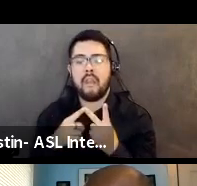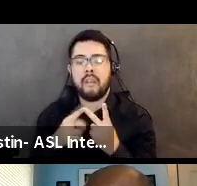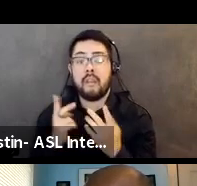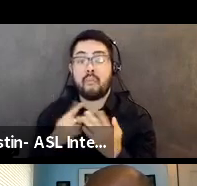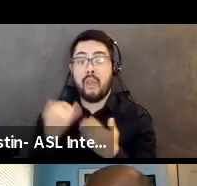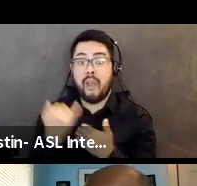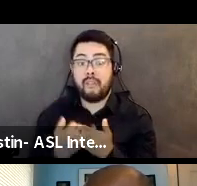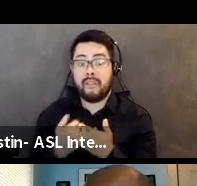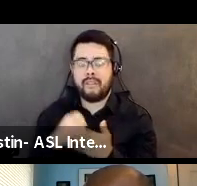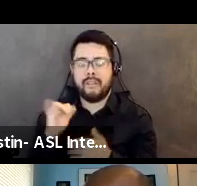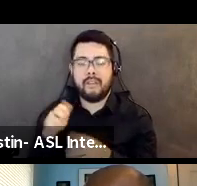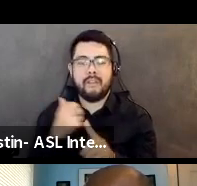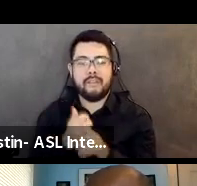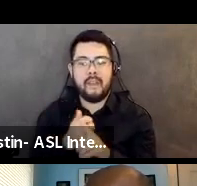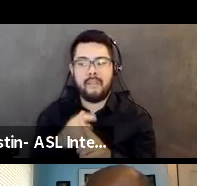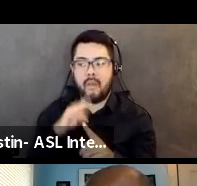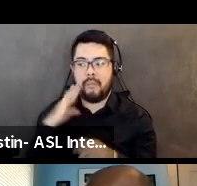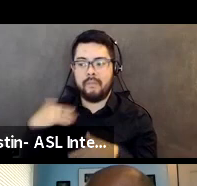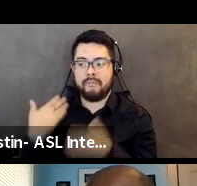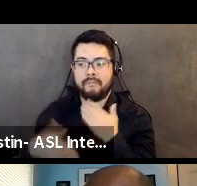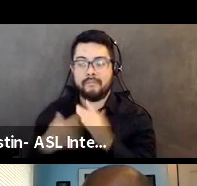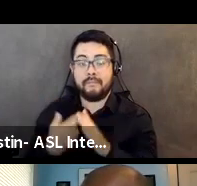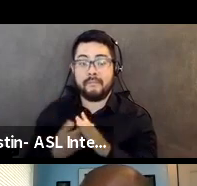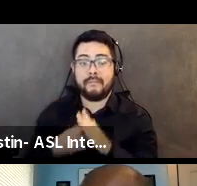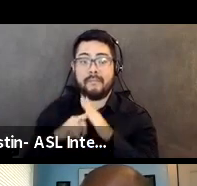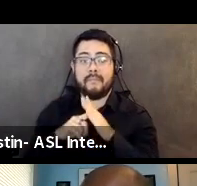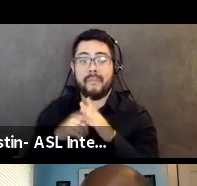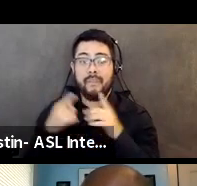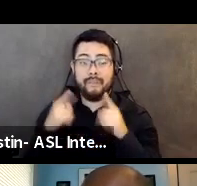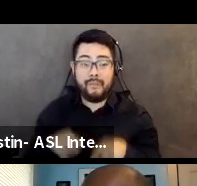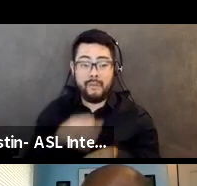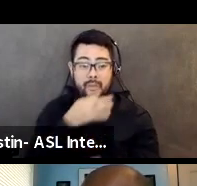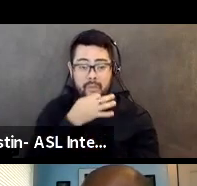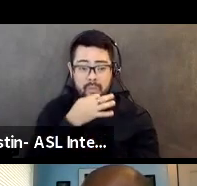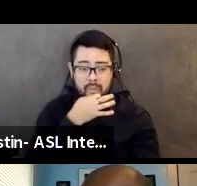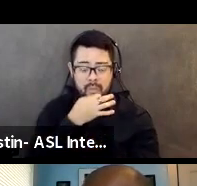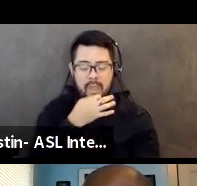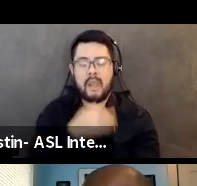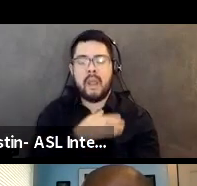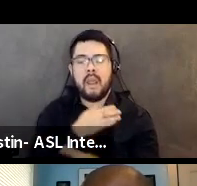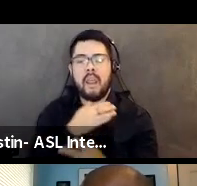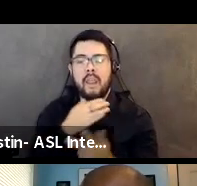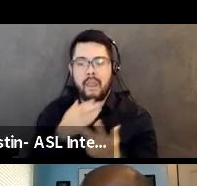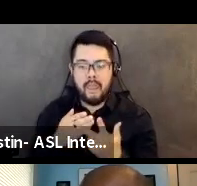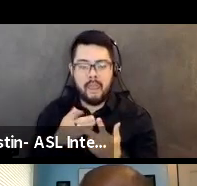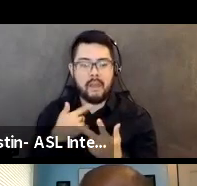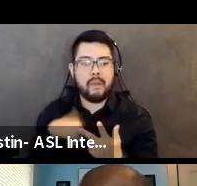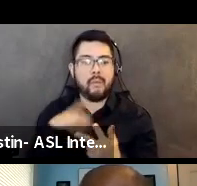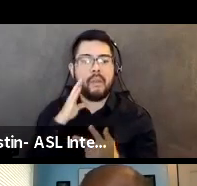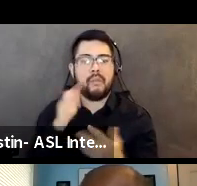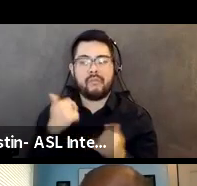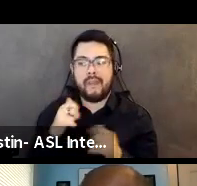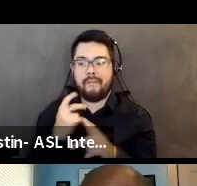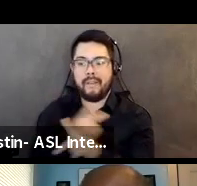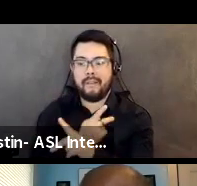are in the pipeline or are going to enter the pipeline and and then we will program to have that capital allocation